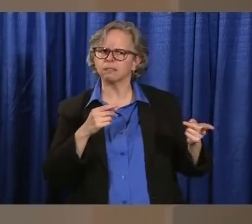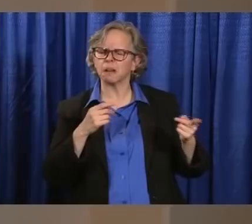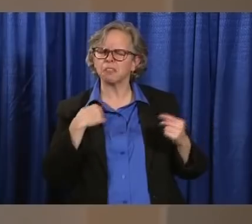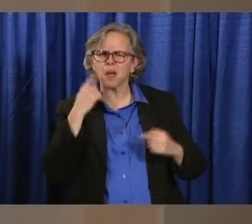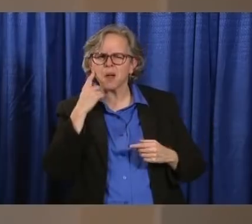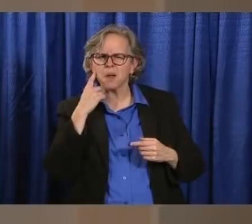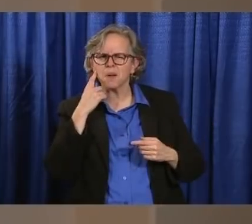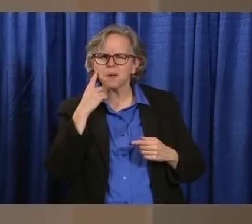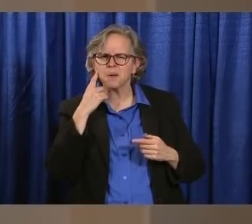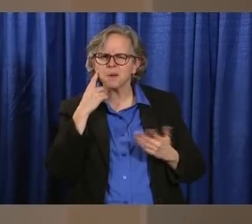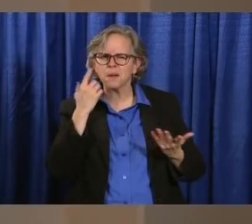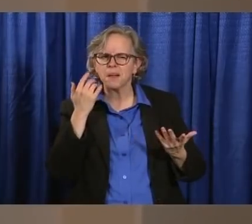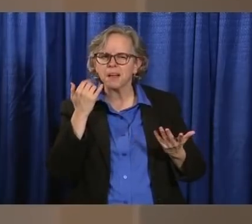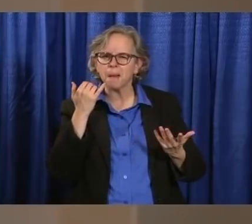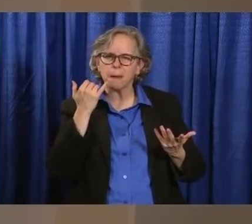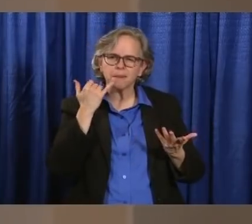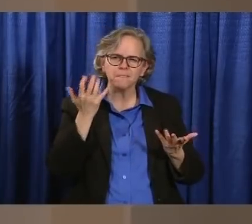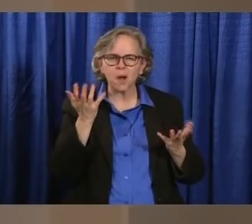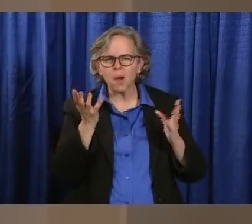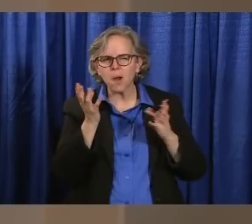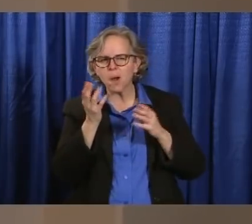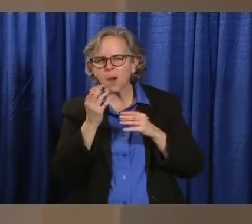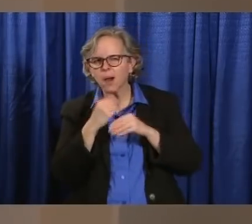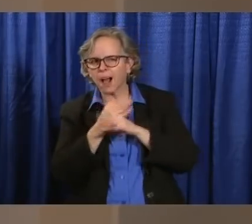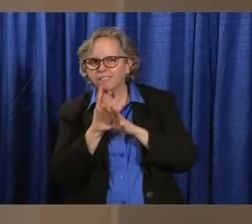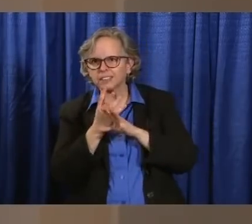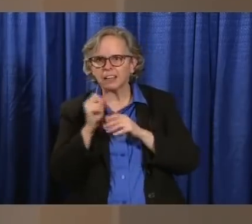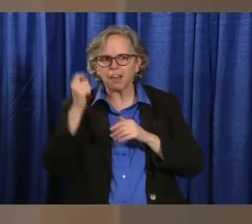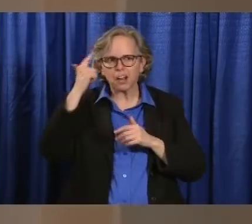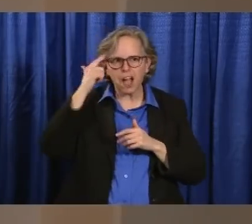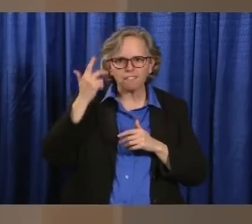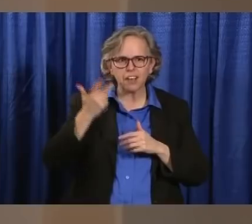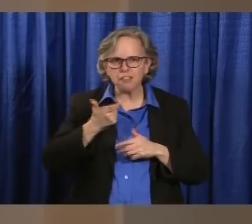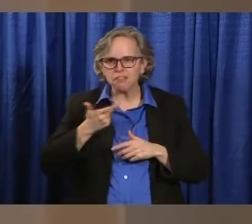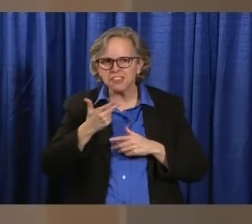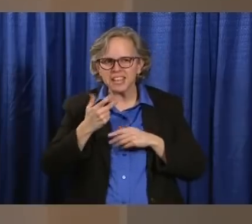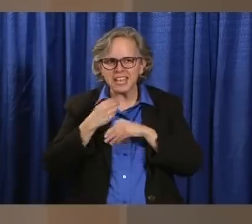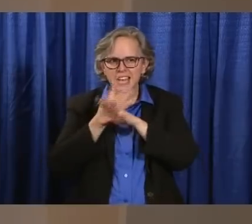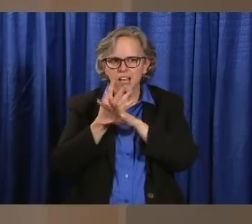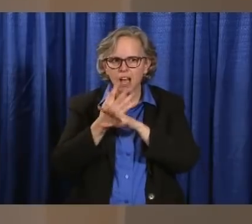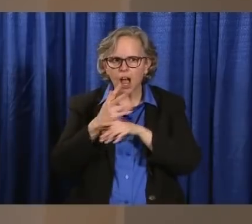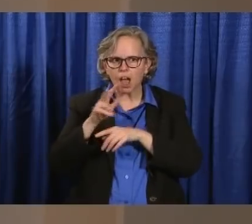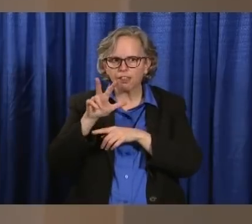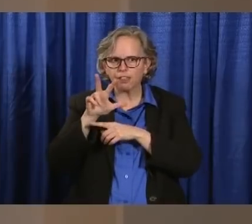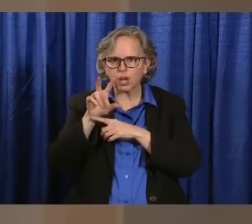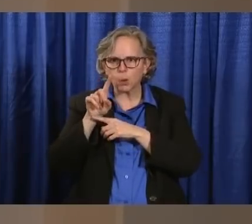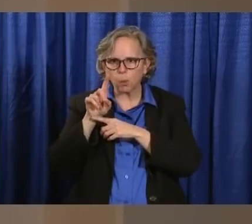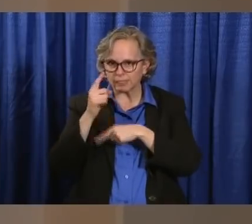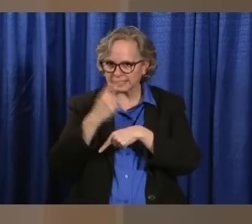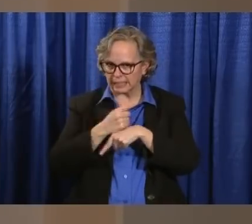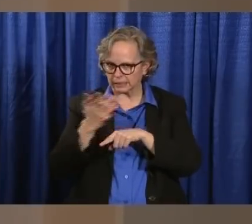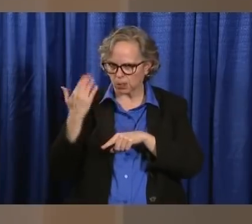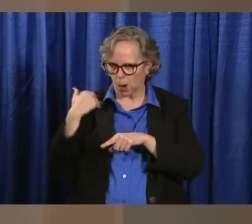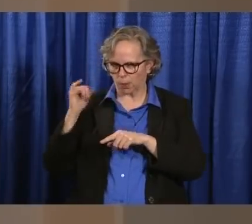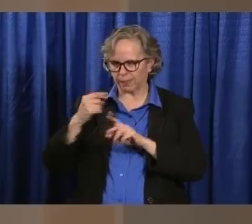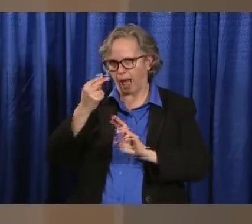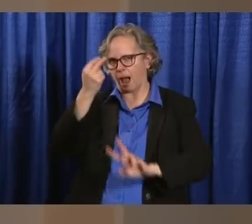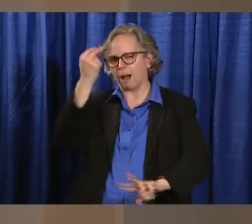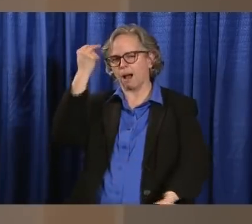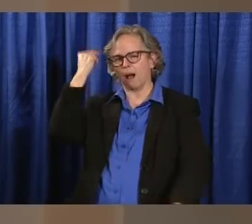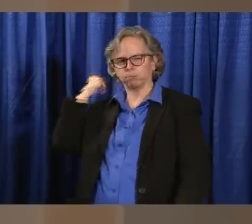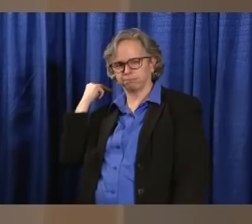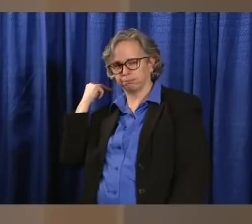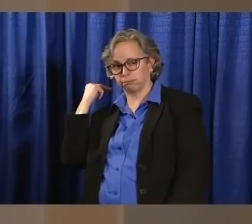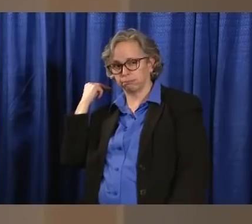the governor 31 days ago today, where he said that he had just gotten off the phone with Mayor Ginther, and they